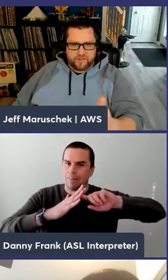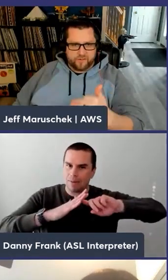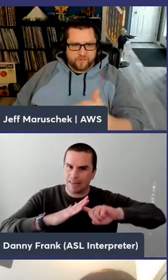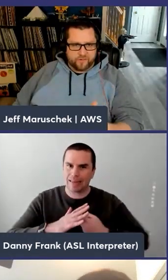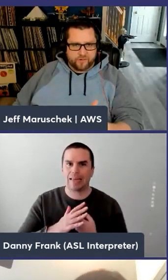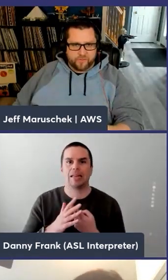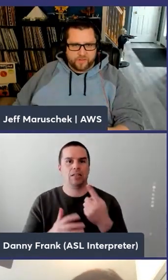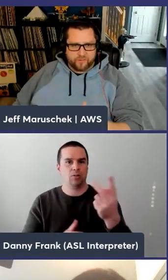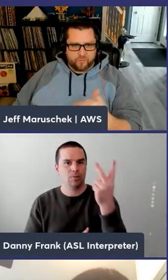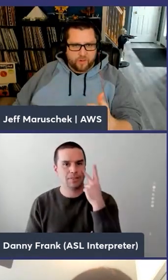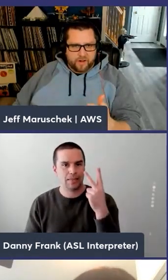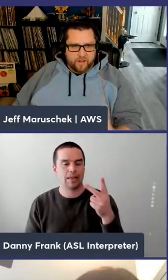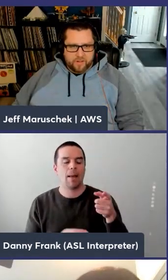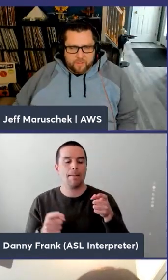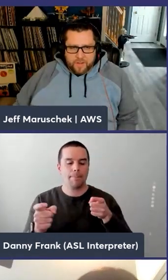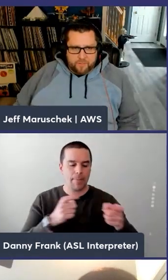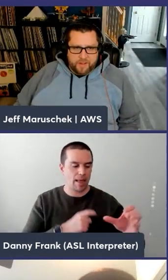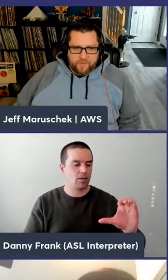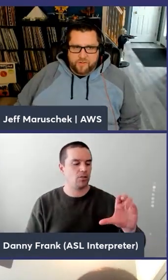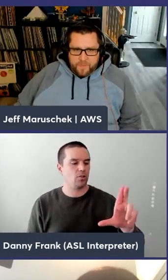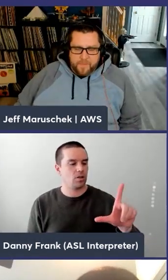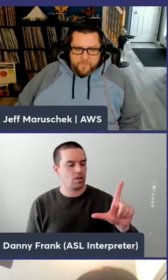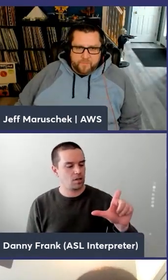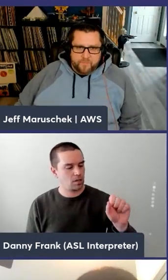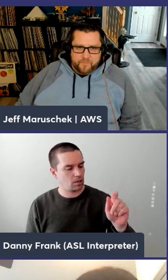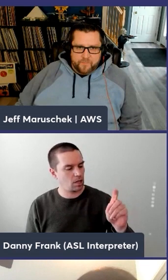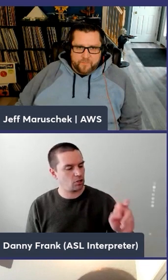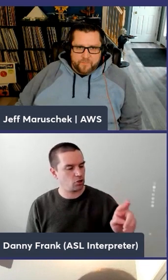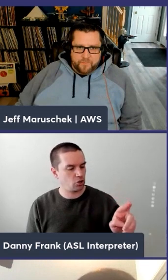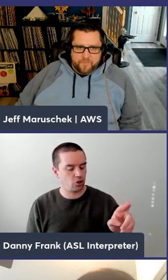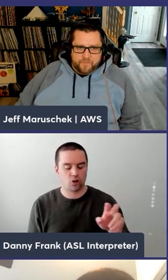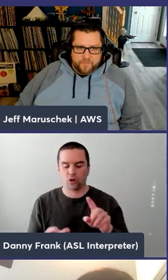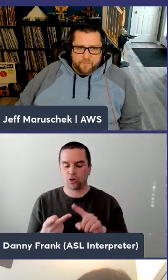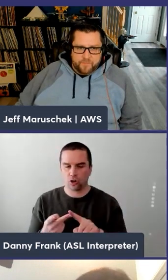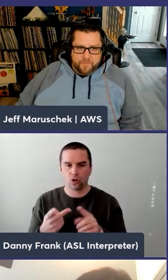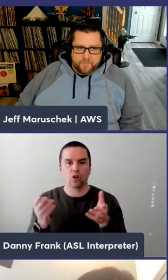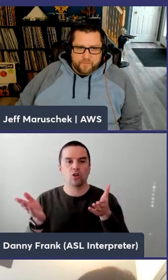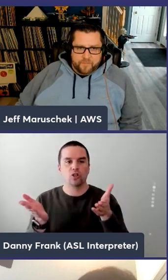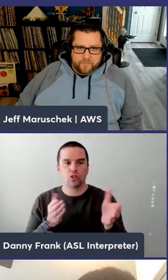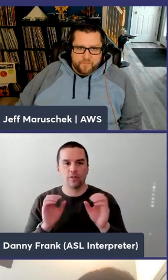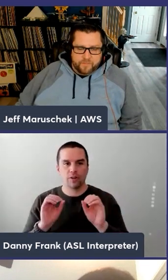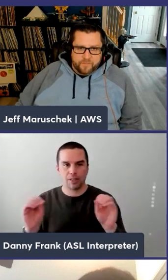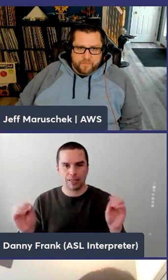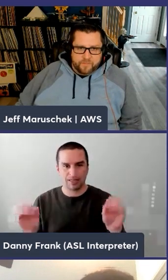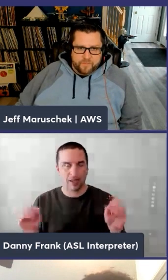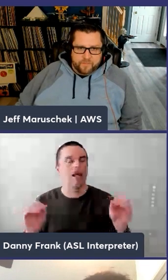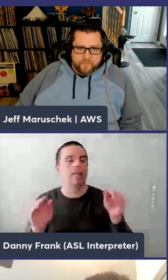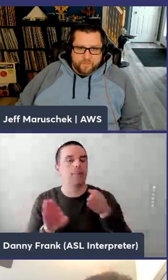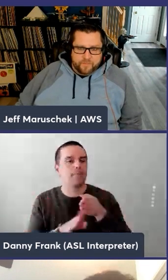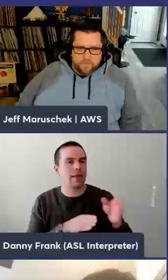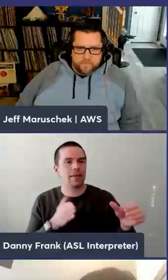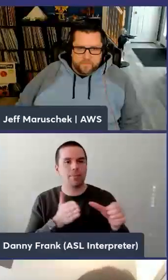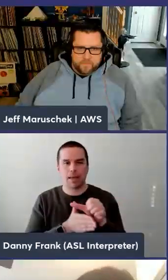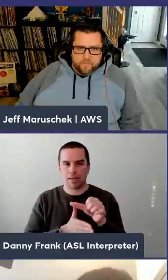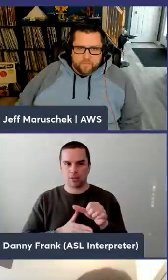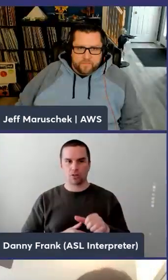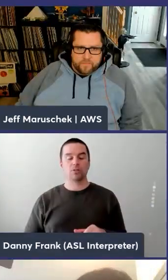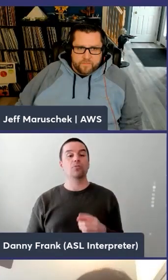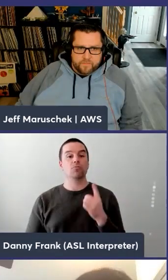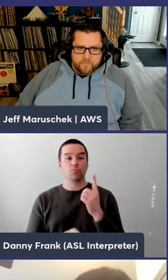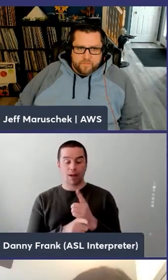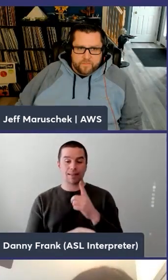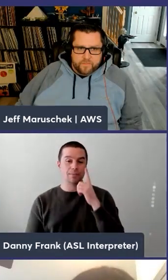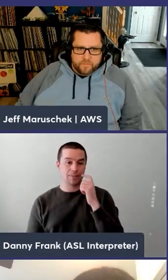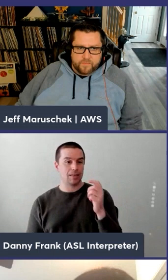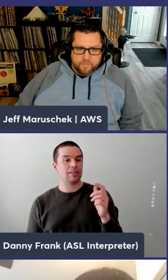managed clusters or serverless right on the main Exactly. page. Right. And that's because, as I mentioned, we see use